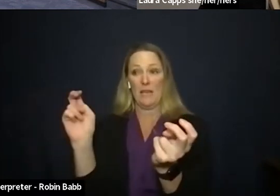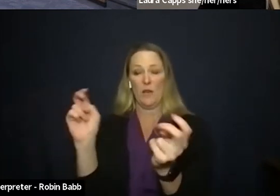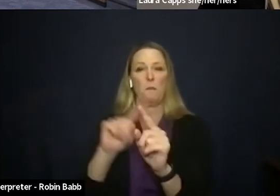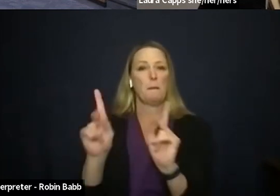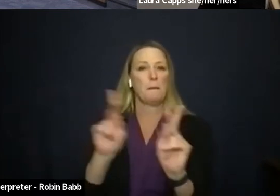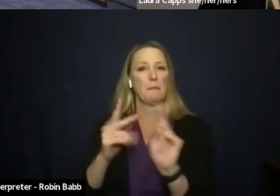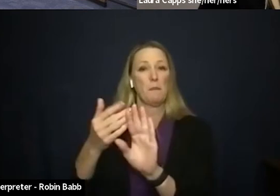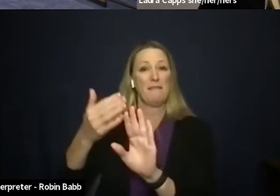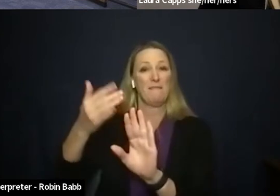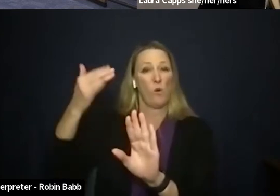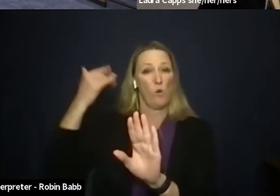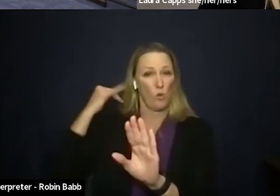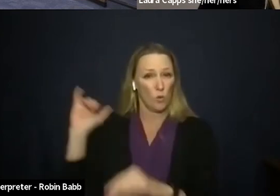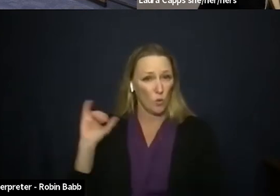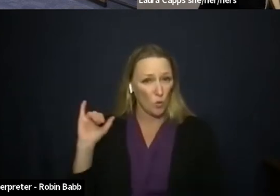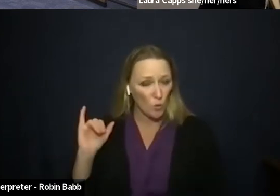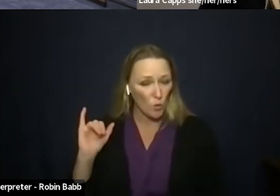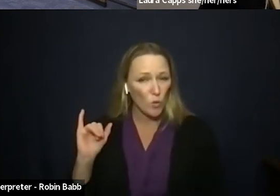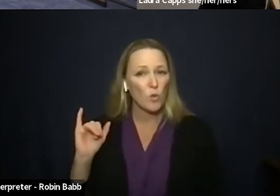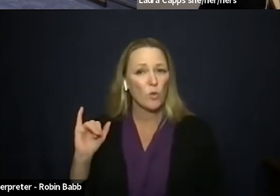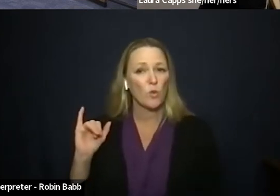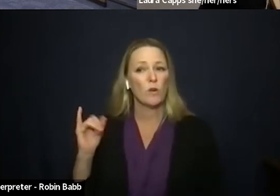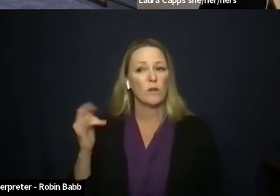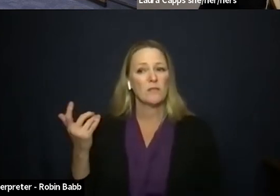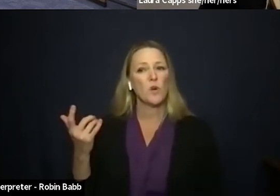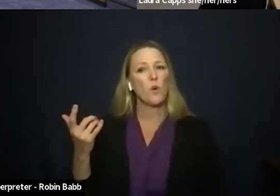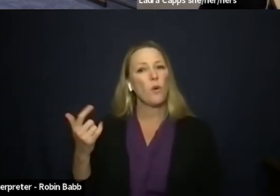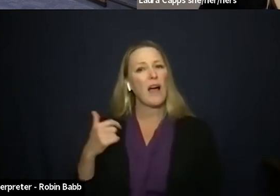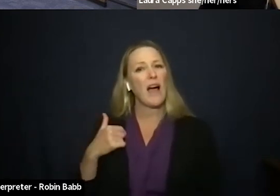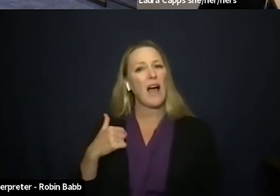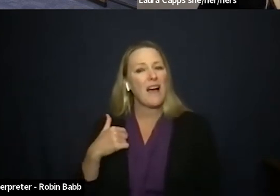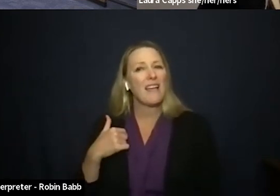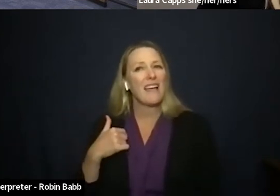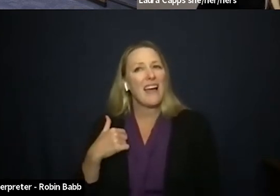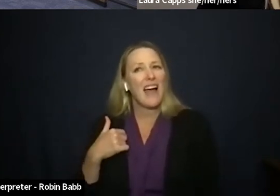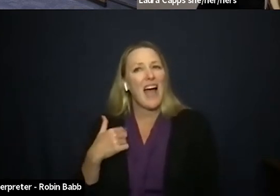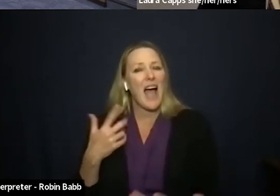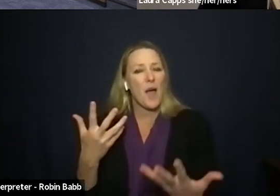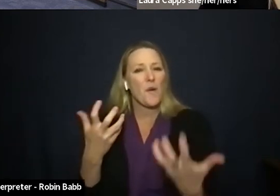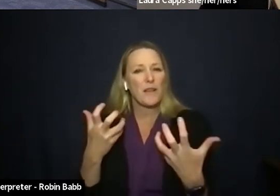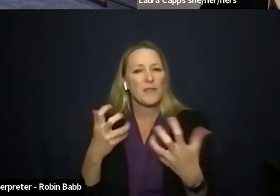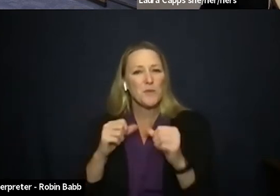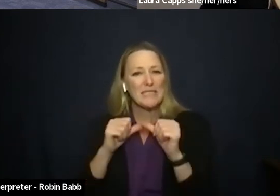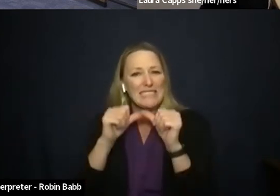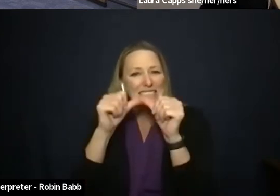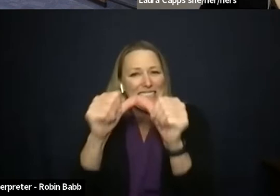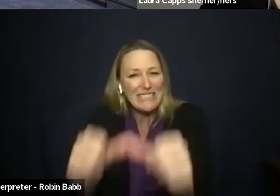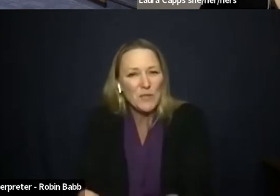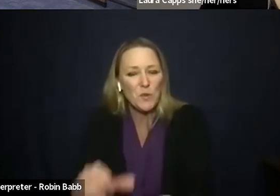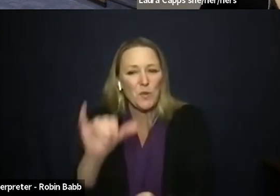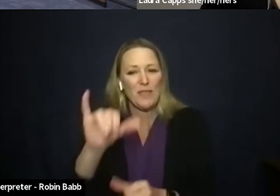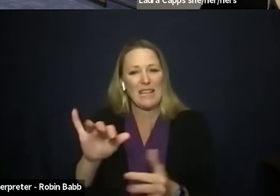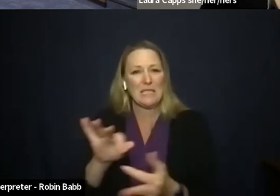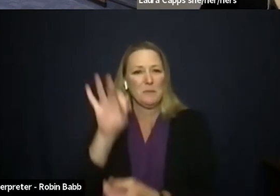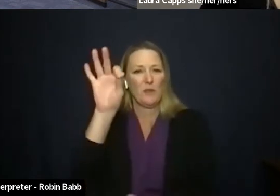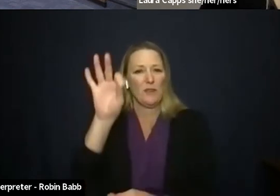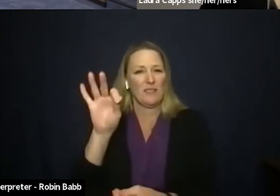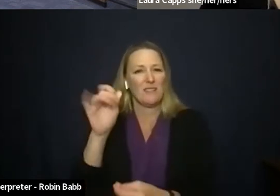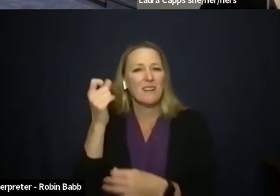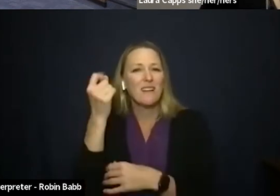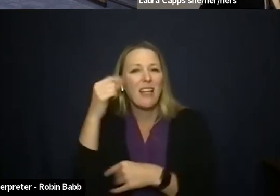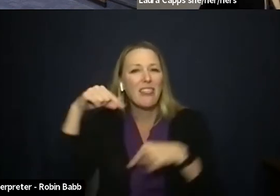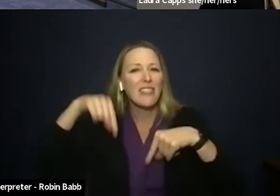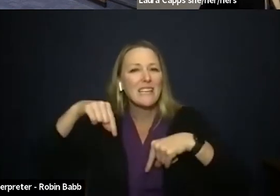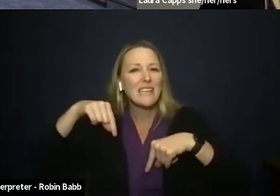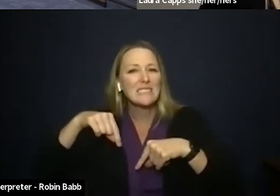and i and that spirit i know i want to make sure continues because this is really about the the future and the